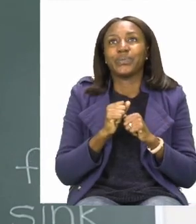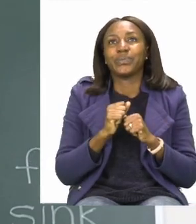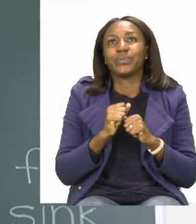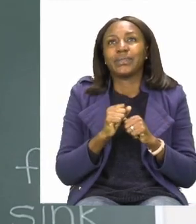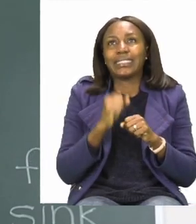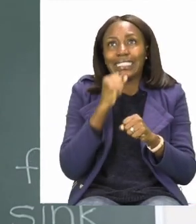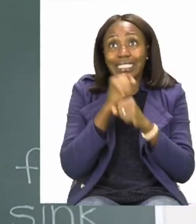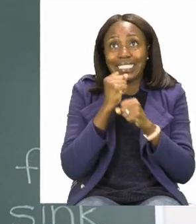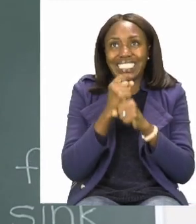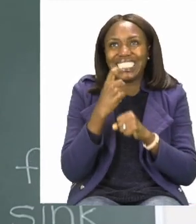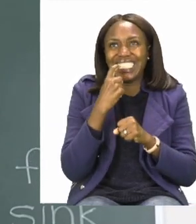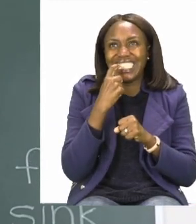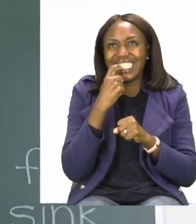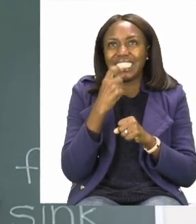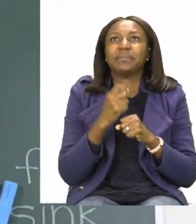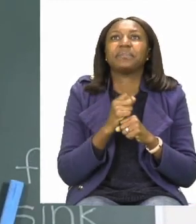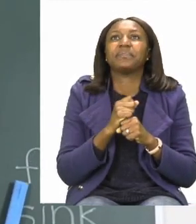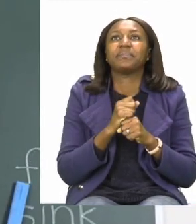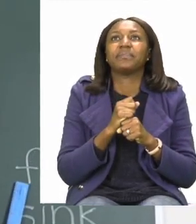solid,